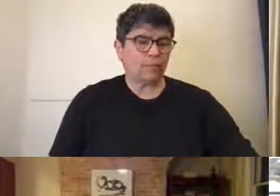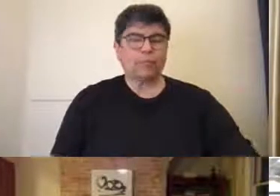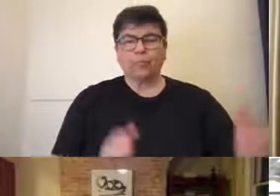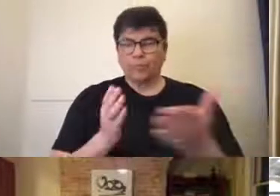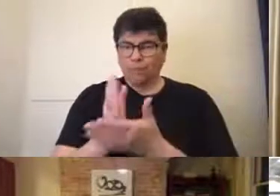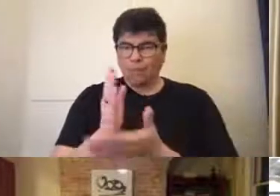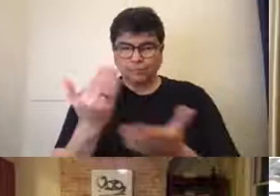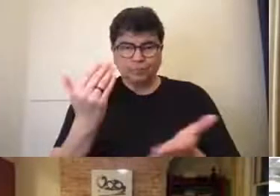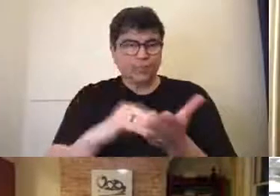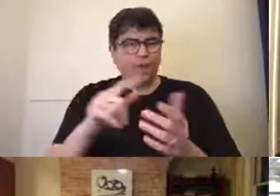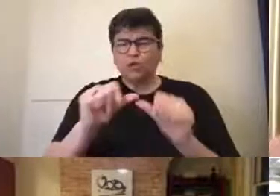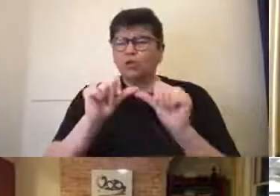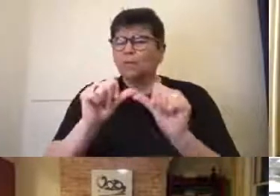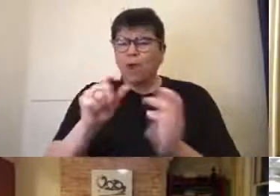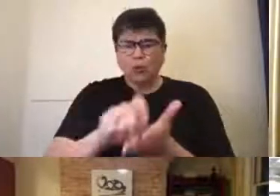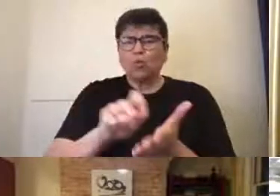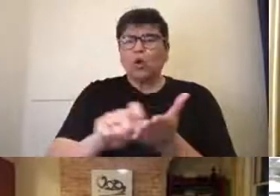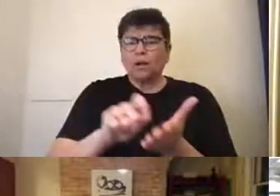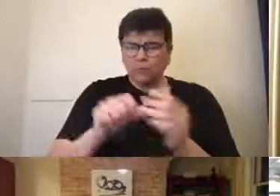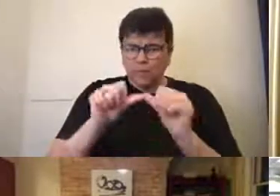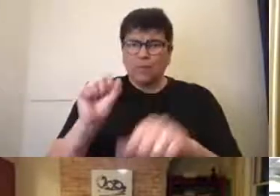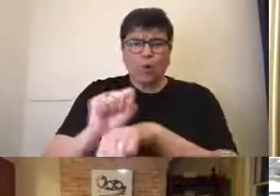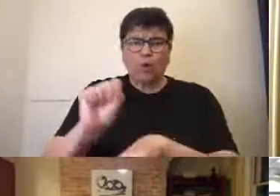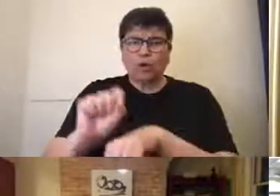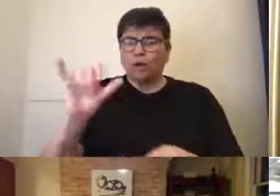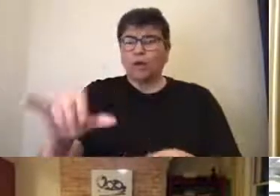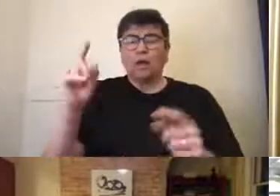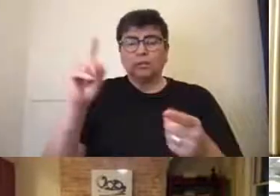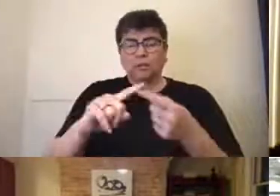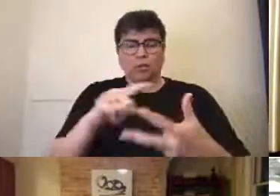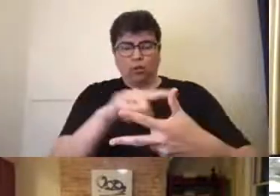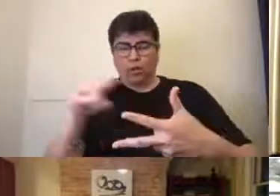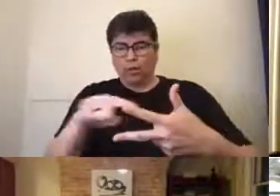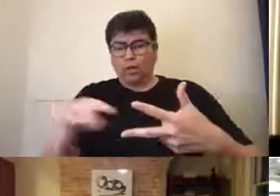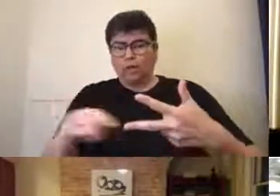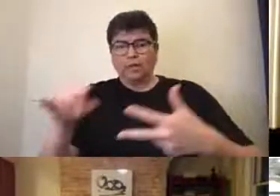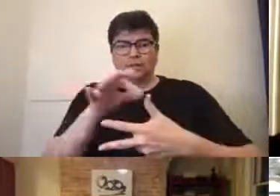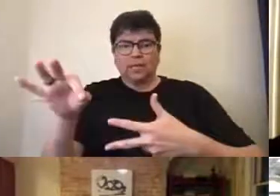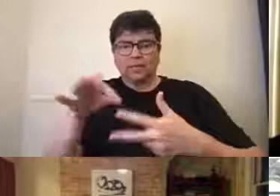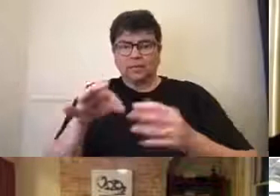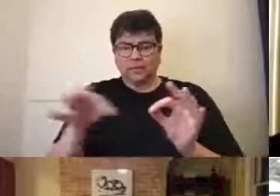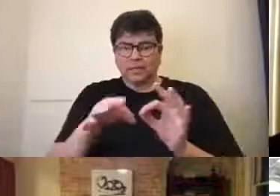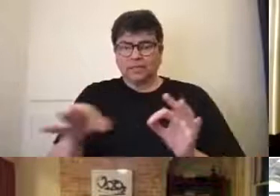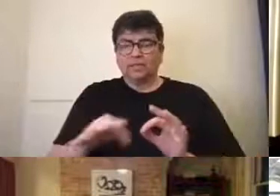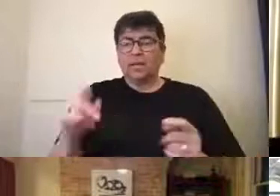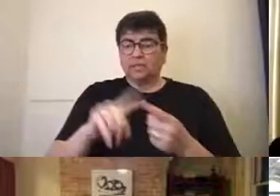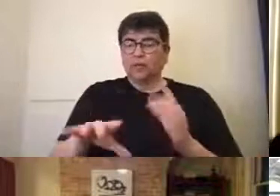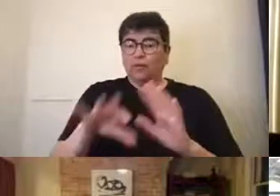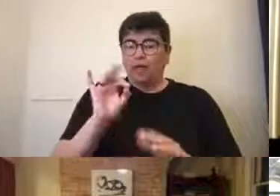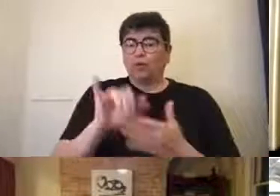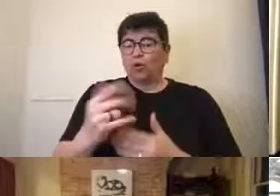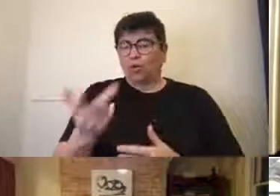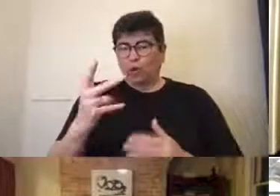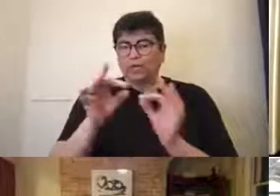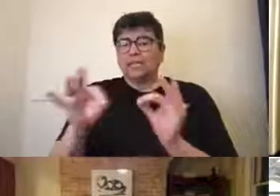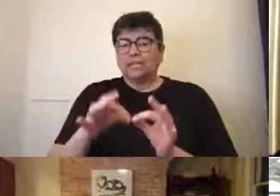And again, keep working on that, y'all, if, until you get the three sentences that you want right now, till you find those three sentences that,